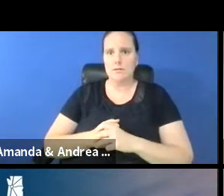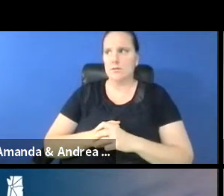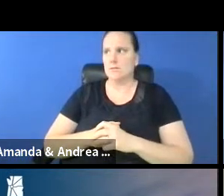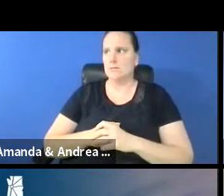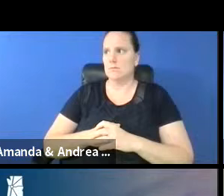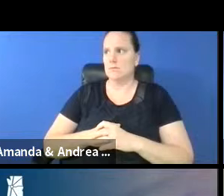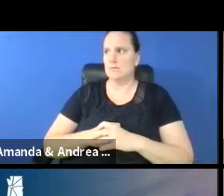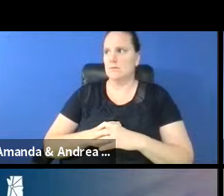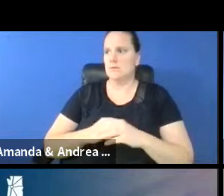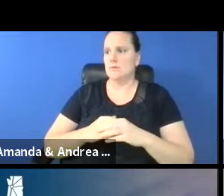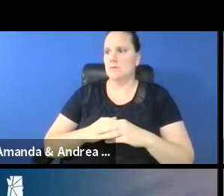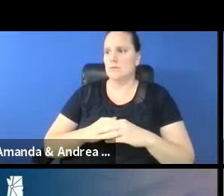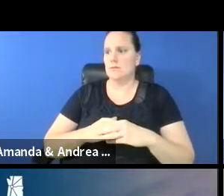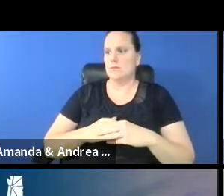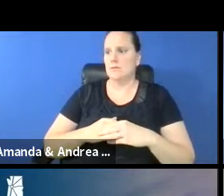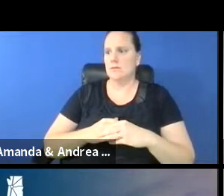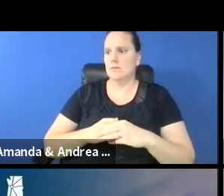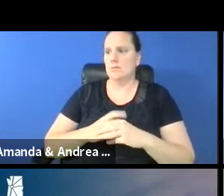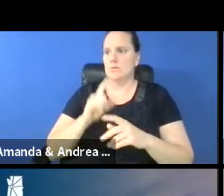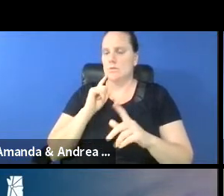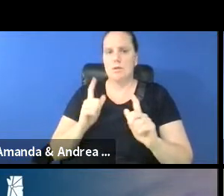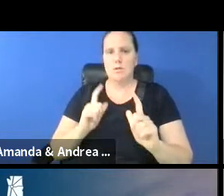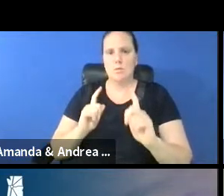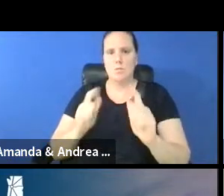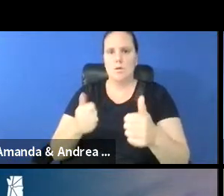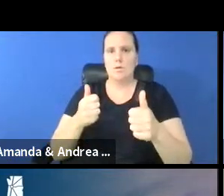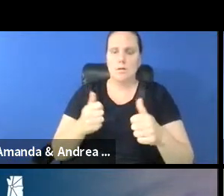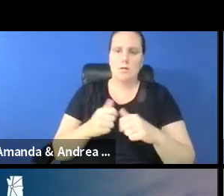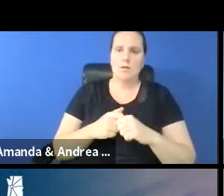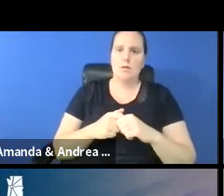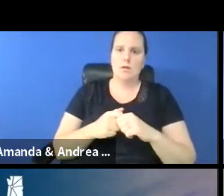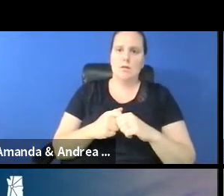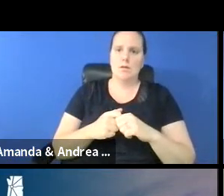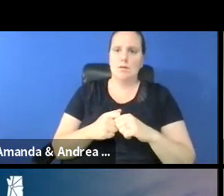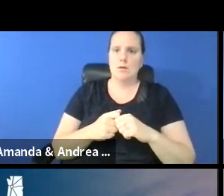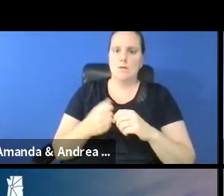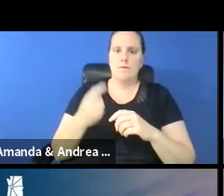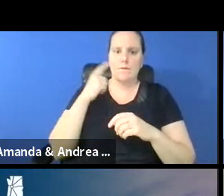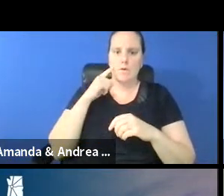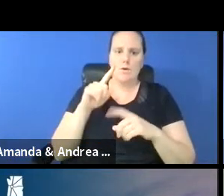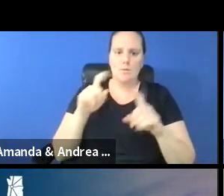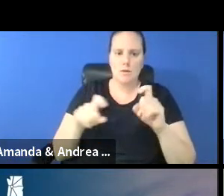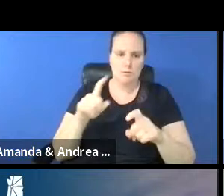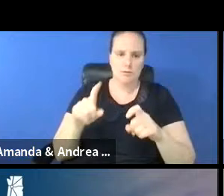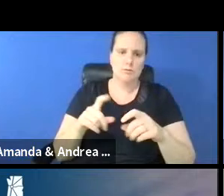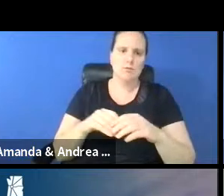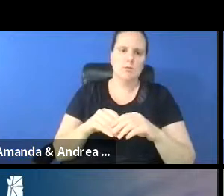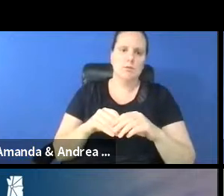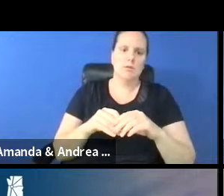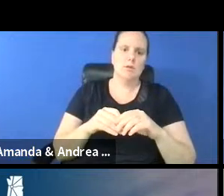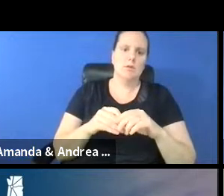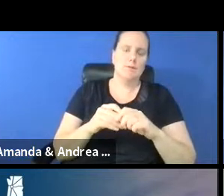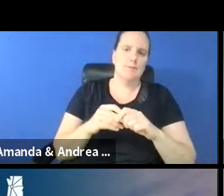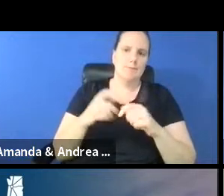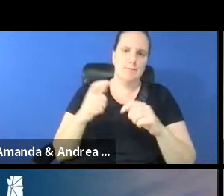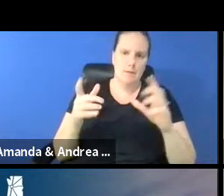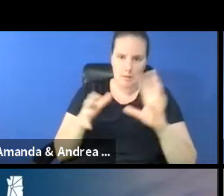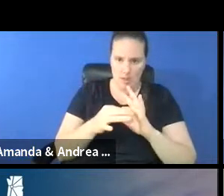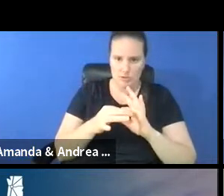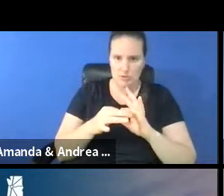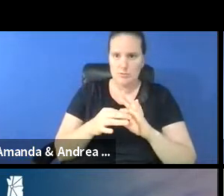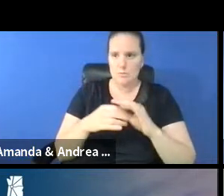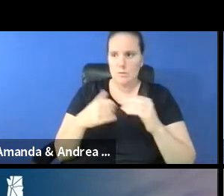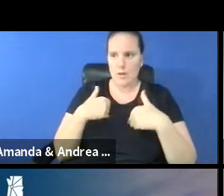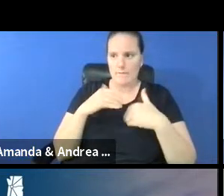Thank you, Alex and Ryan. And real quickly, before questions, just wanted to, so the connection there is we have all